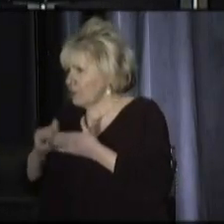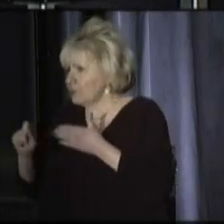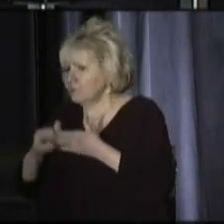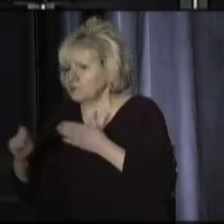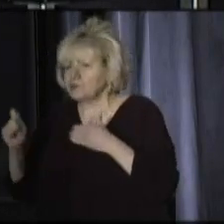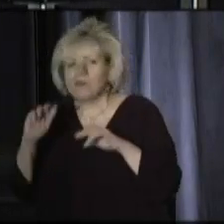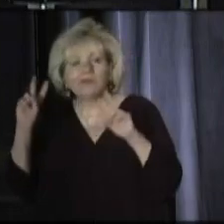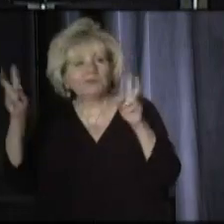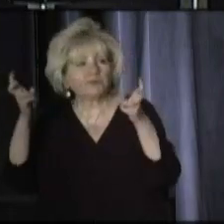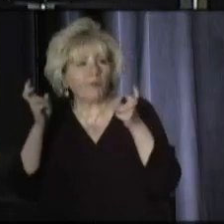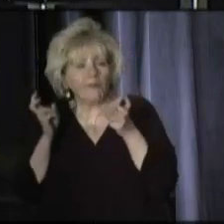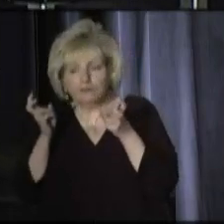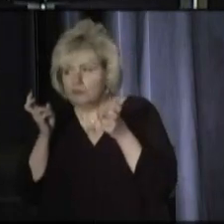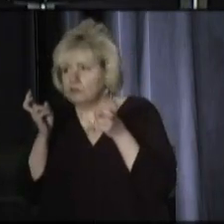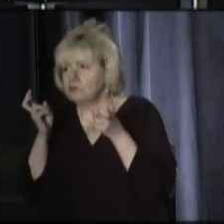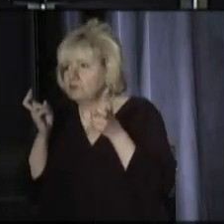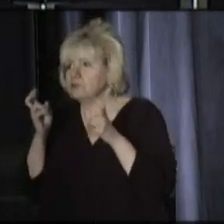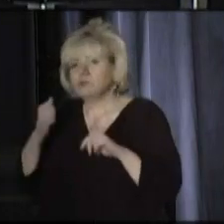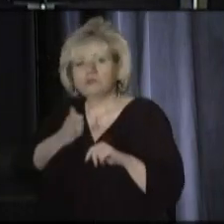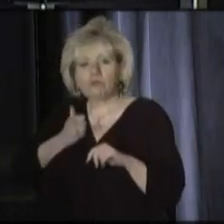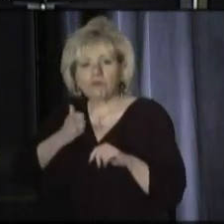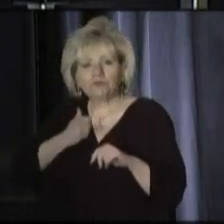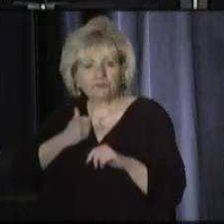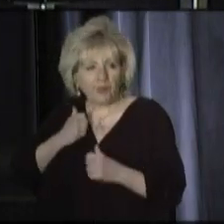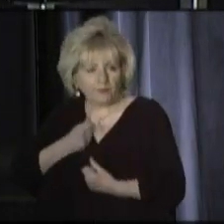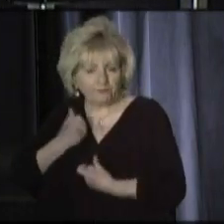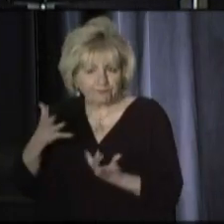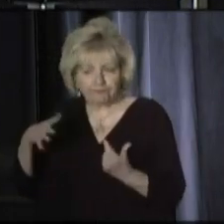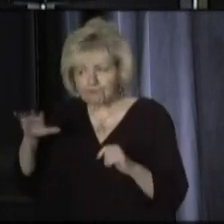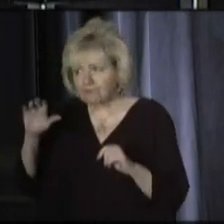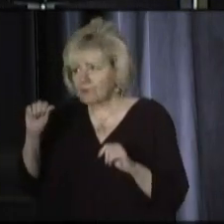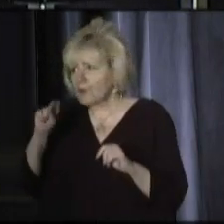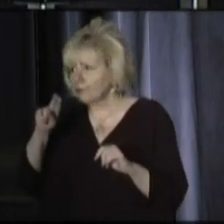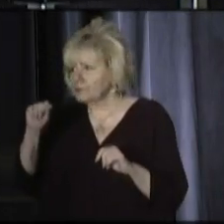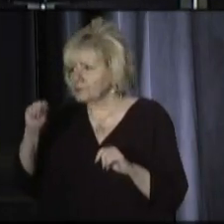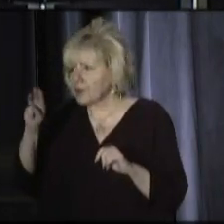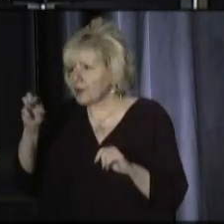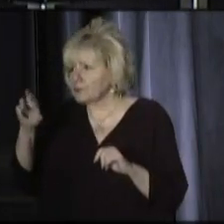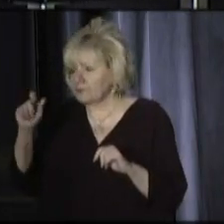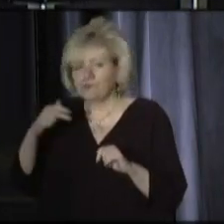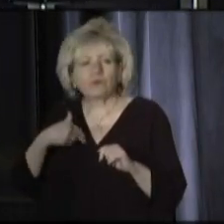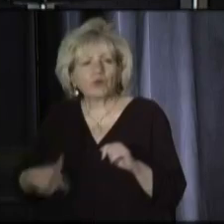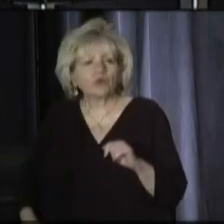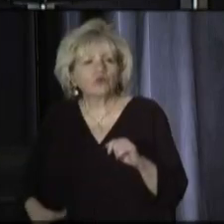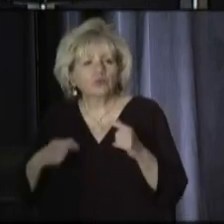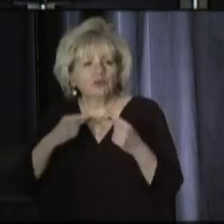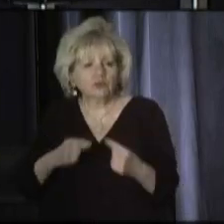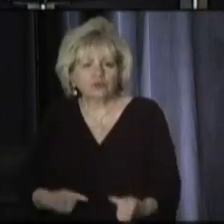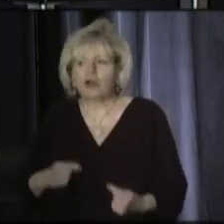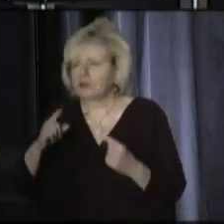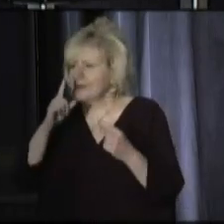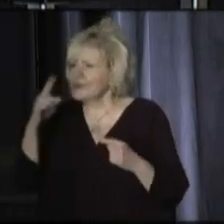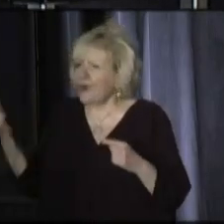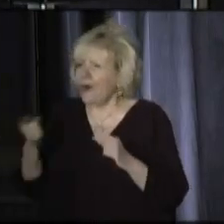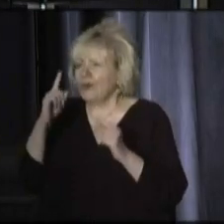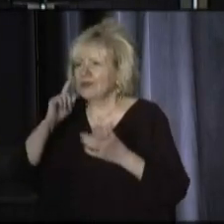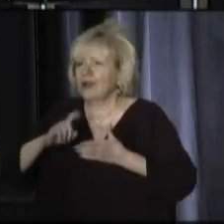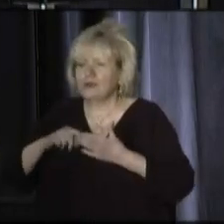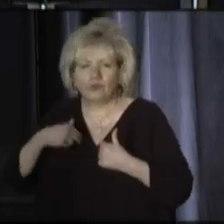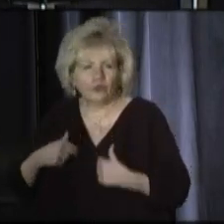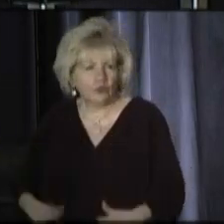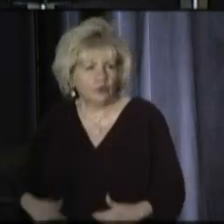my stories for so long, and yet those first story arcs, those first missives, those first, like, the